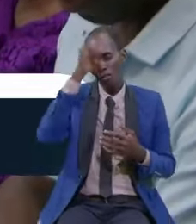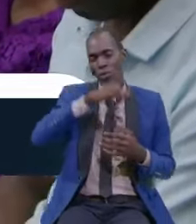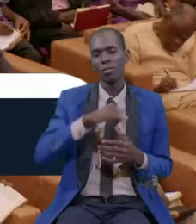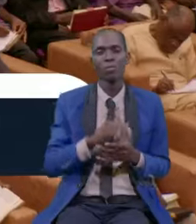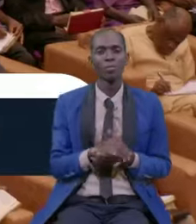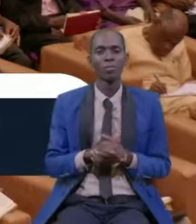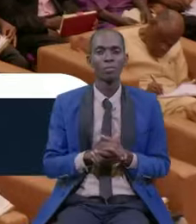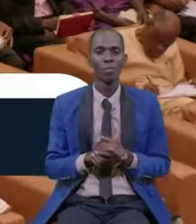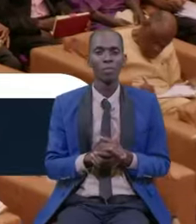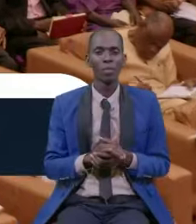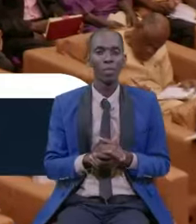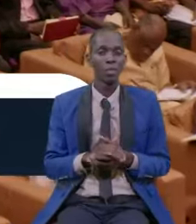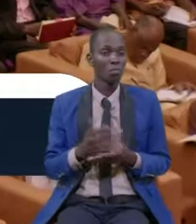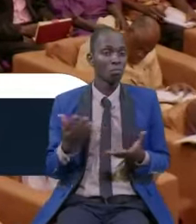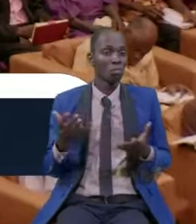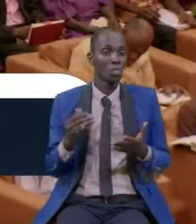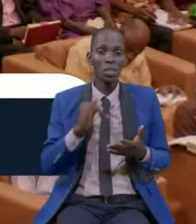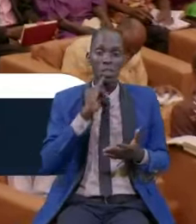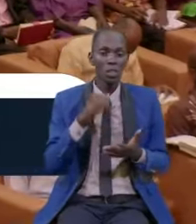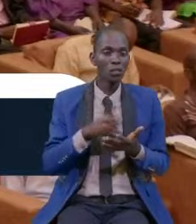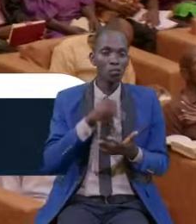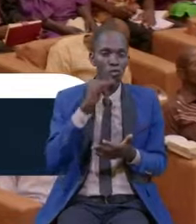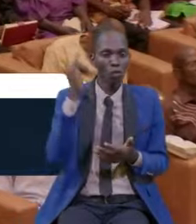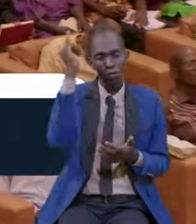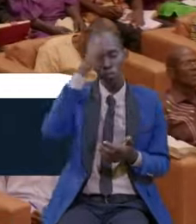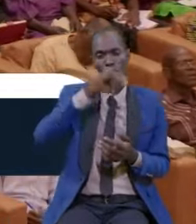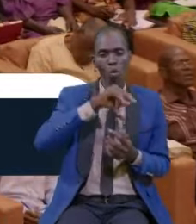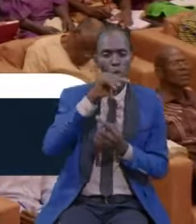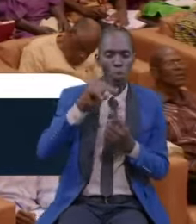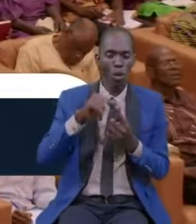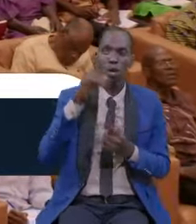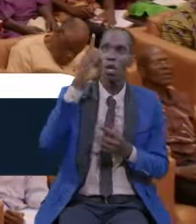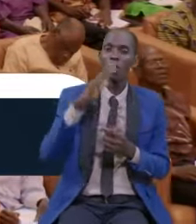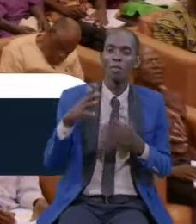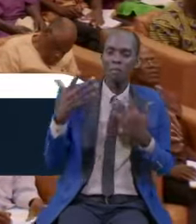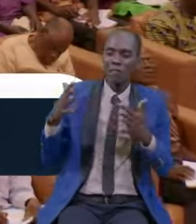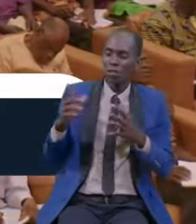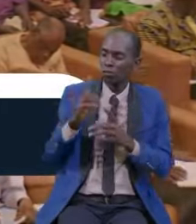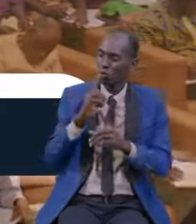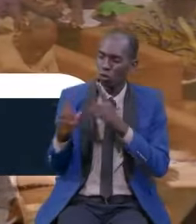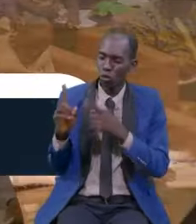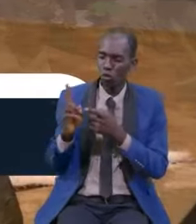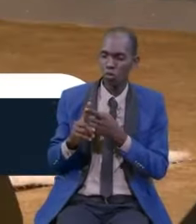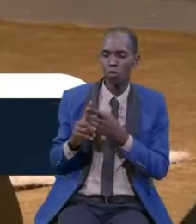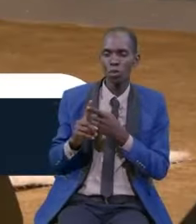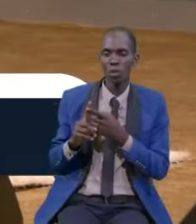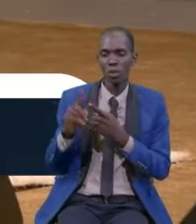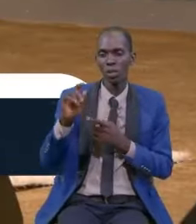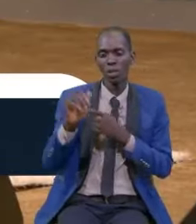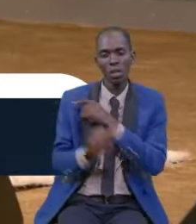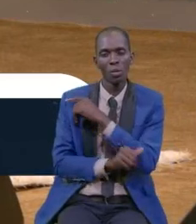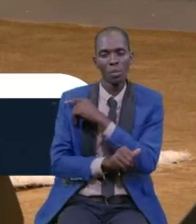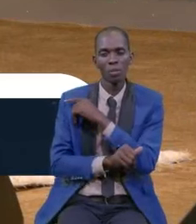foolish when God had spoken to Adam and I told him do not